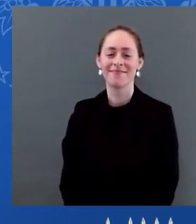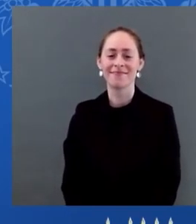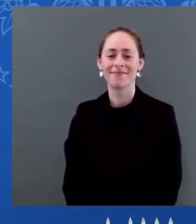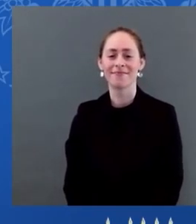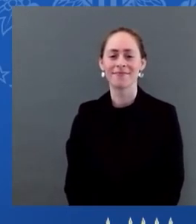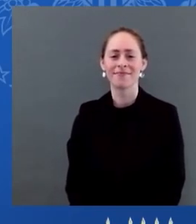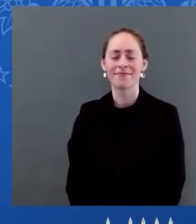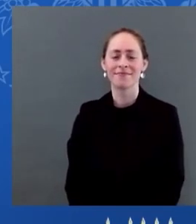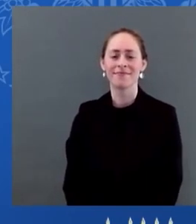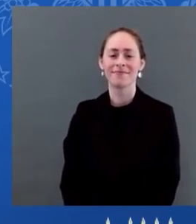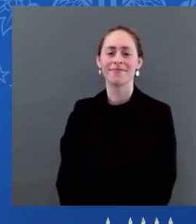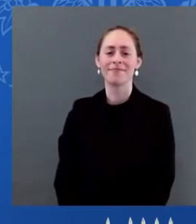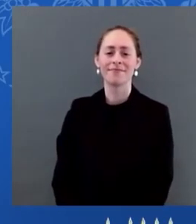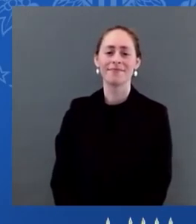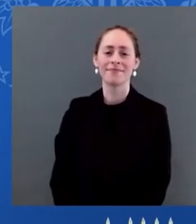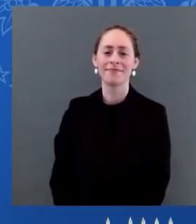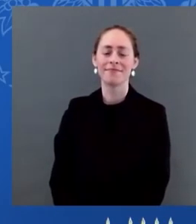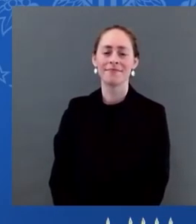Thank you.